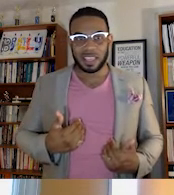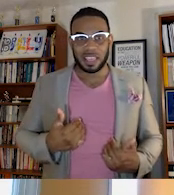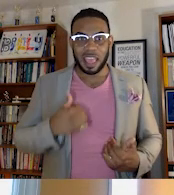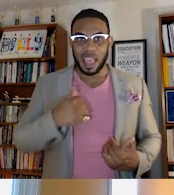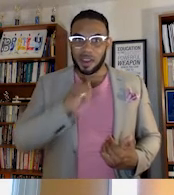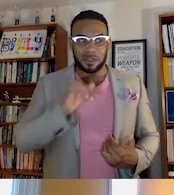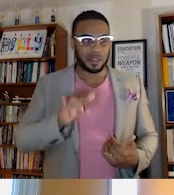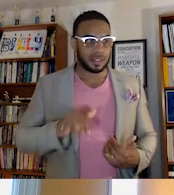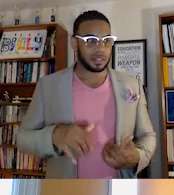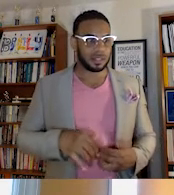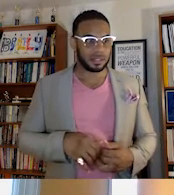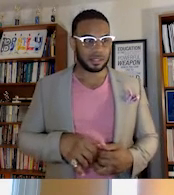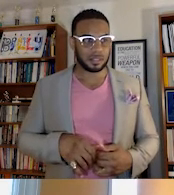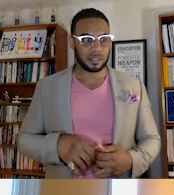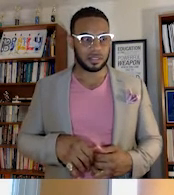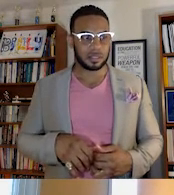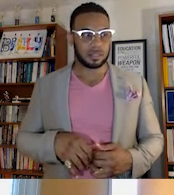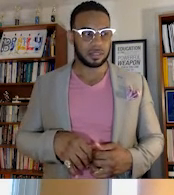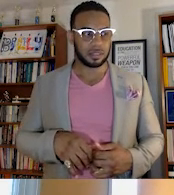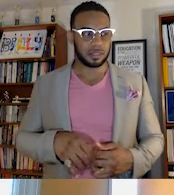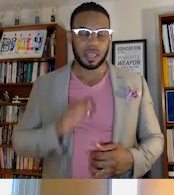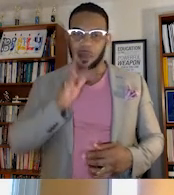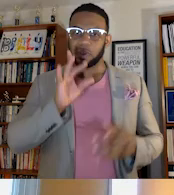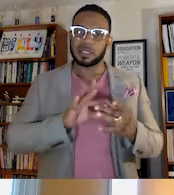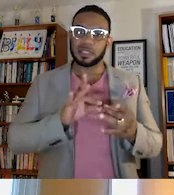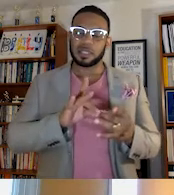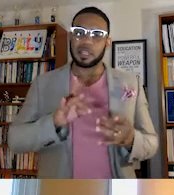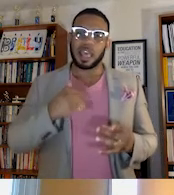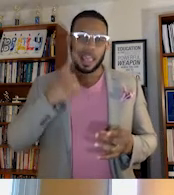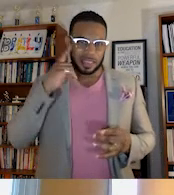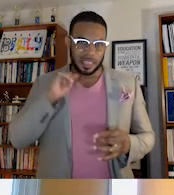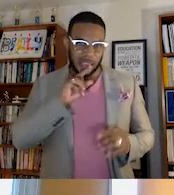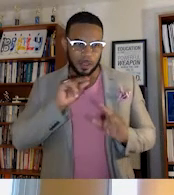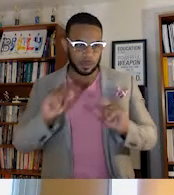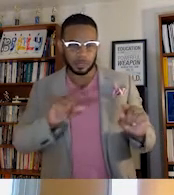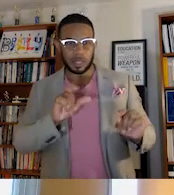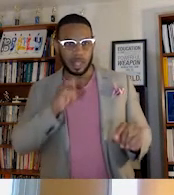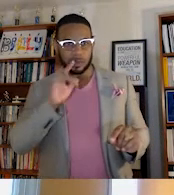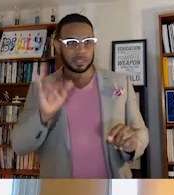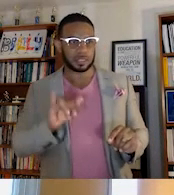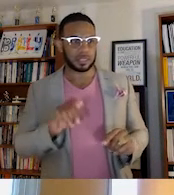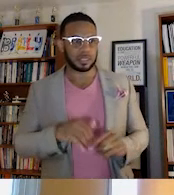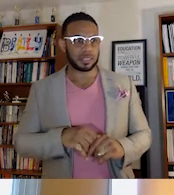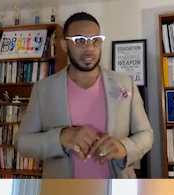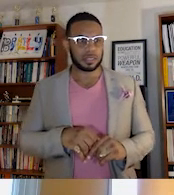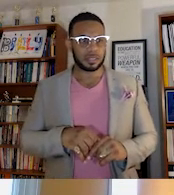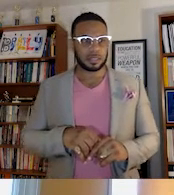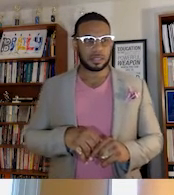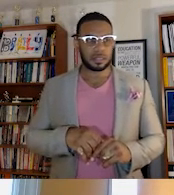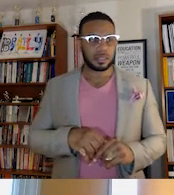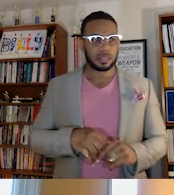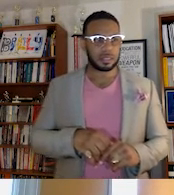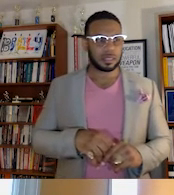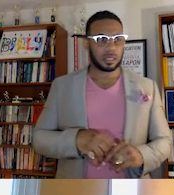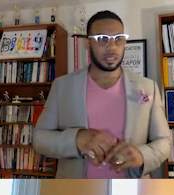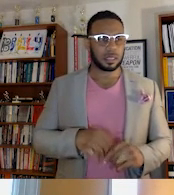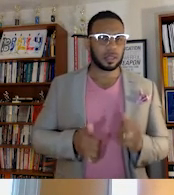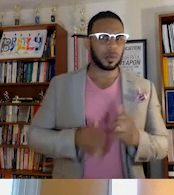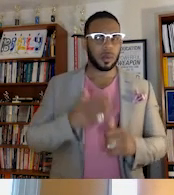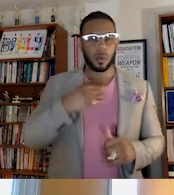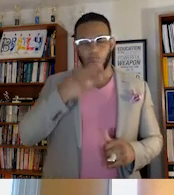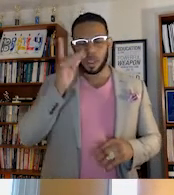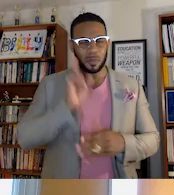don't like. And I was saying, I think I tweeted this. I was like, like the most